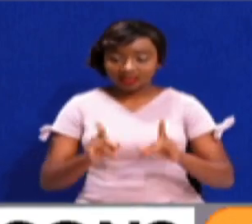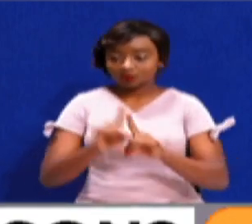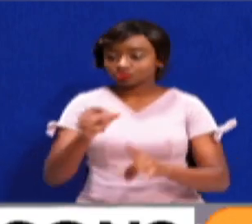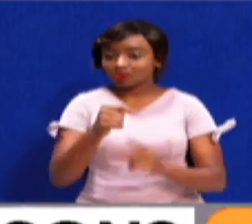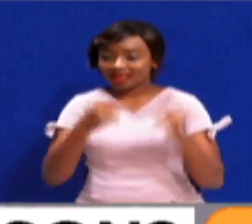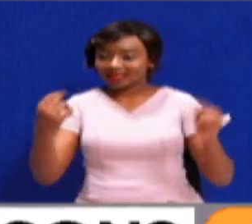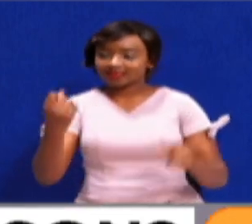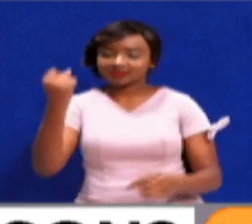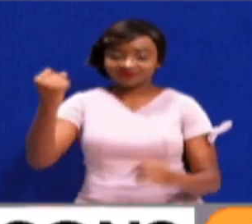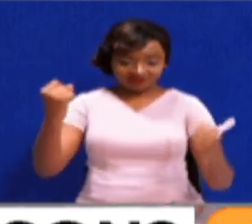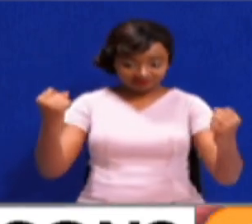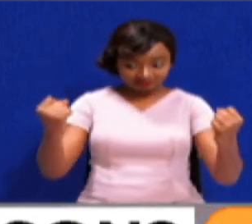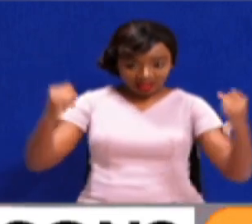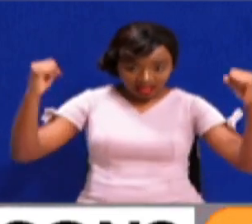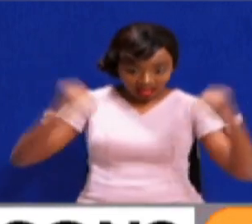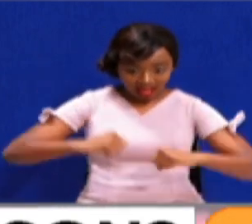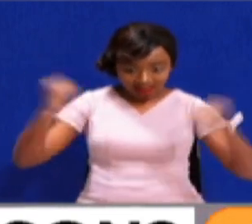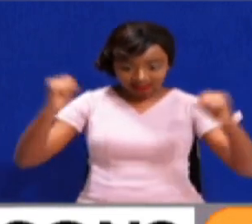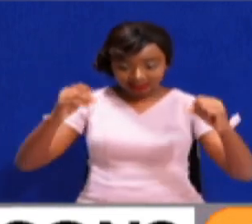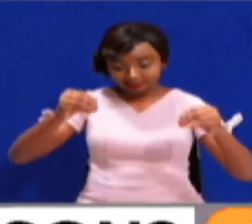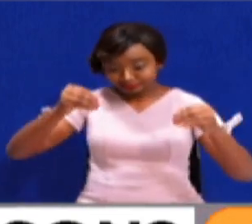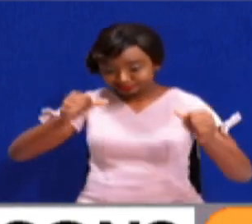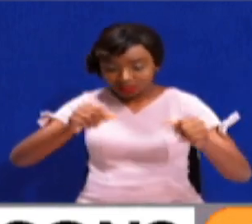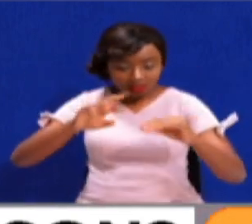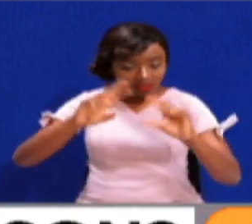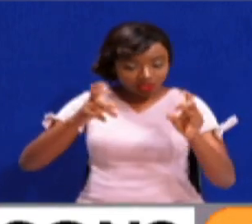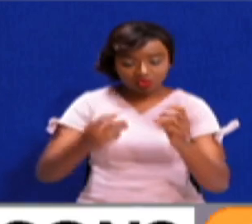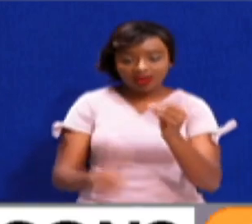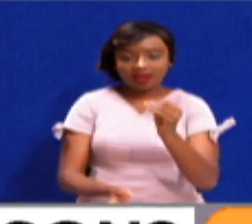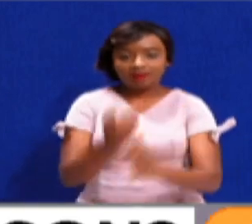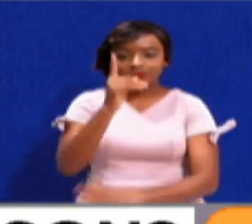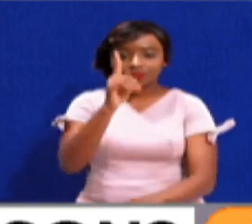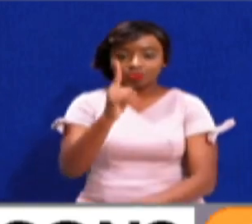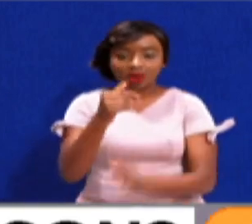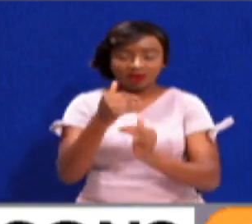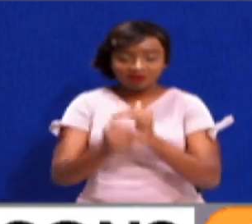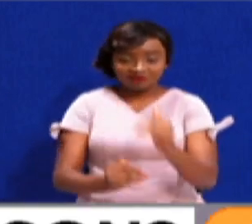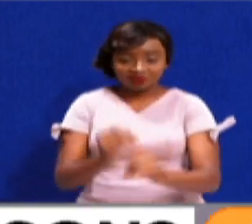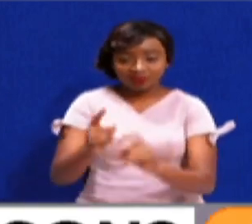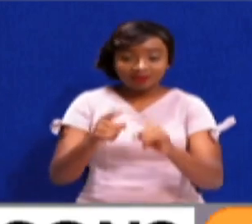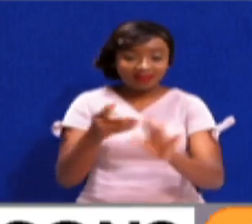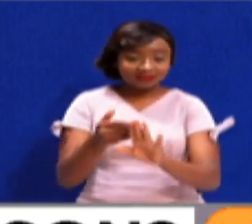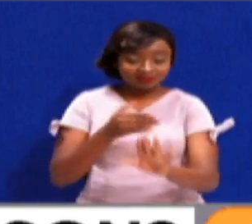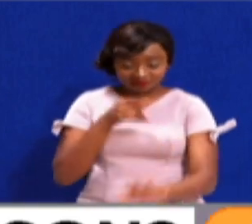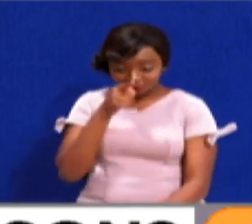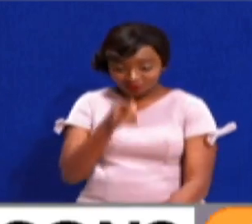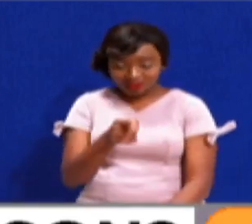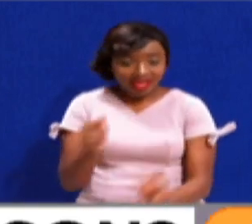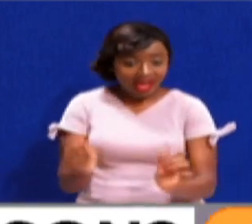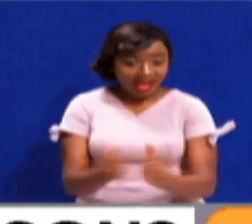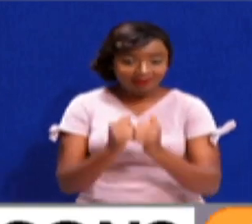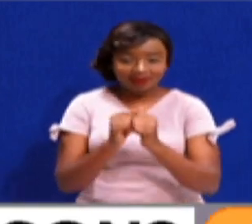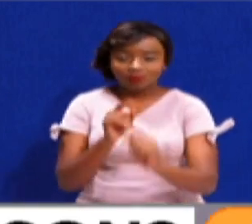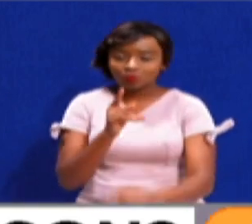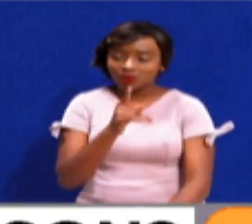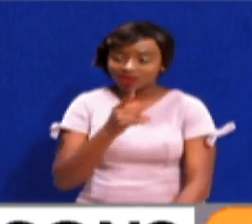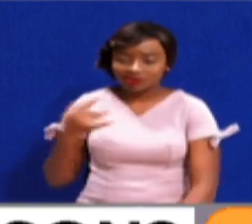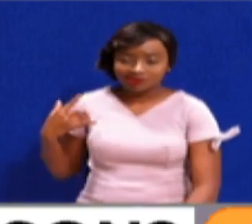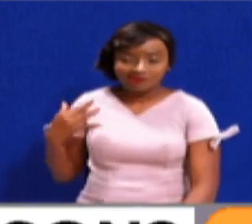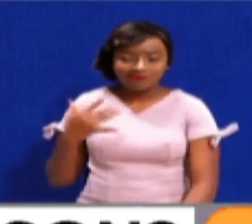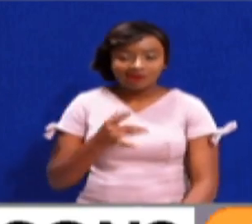5 senators. They agree and thrash out the contentious issues and come up with one formula. But even before they got there, there was a